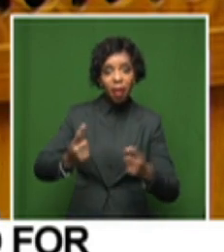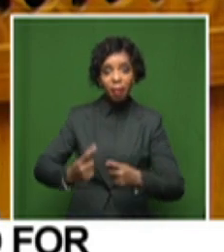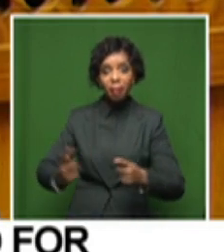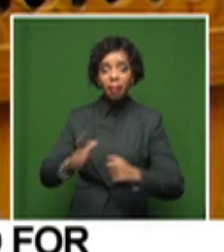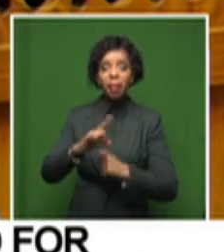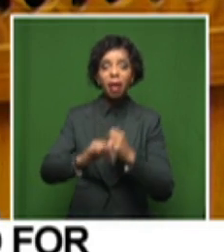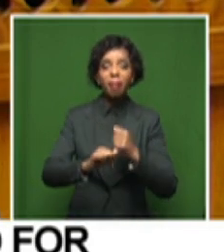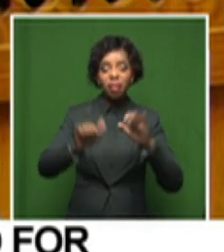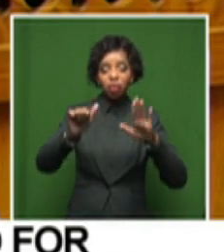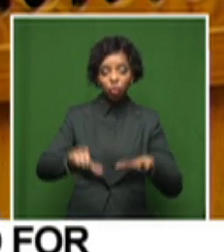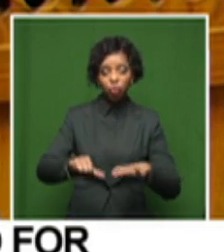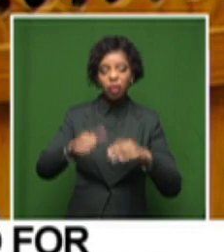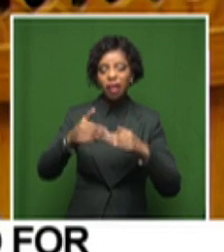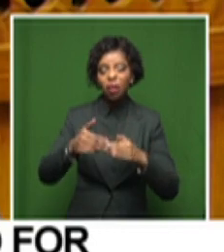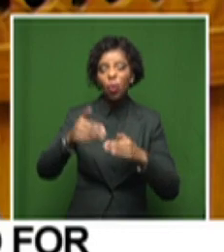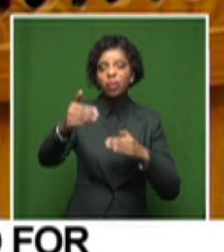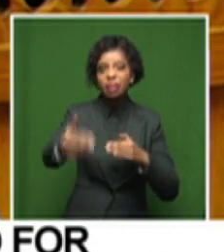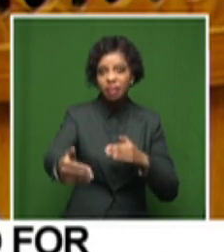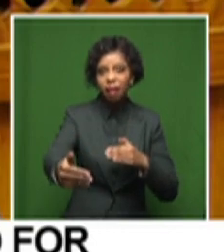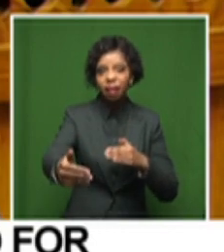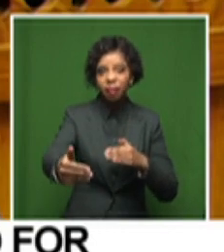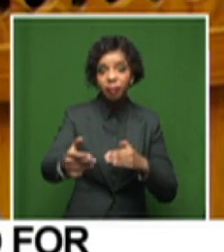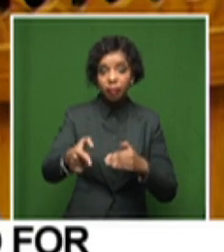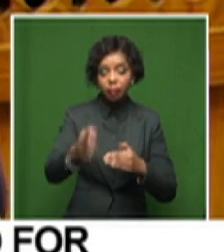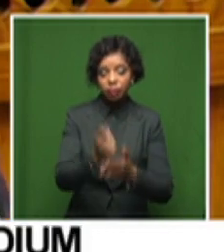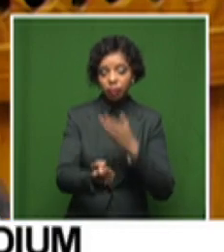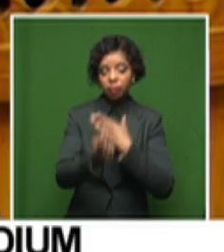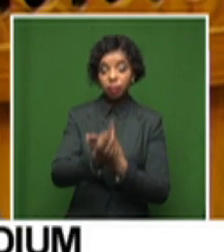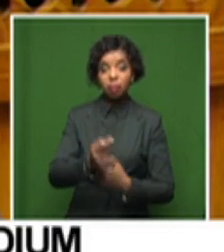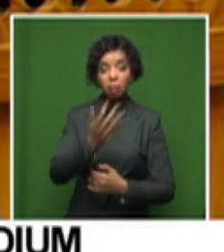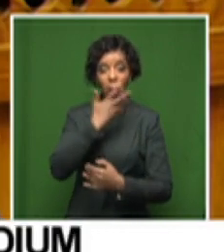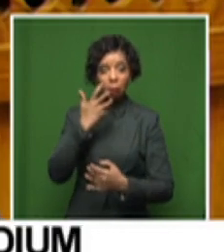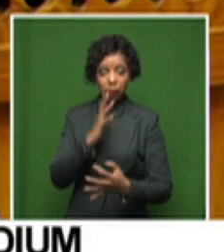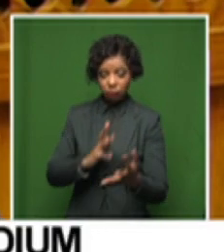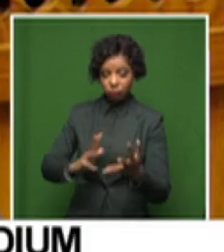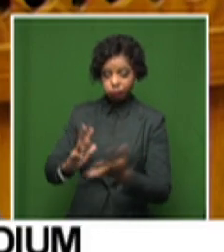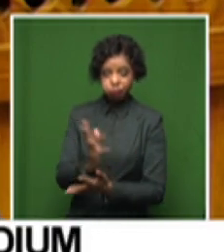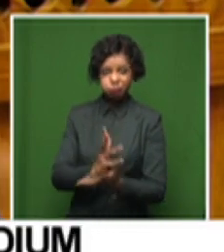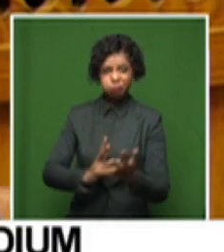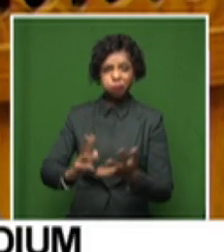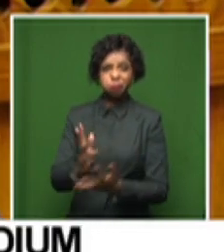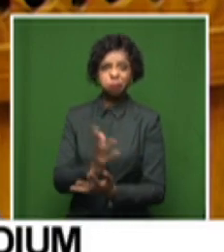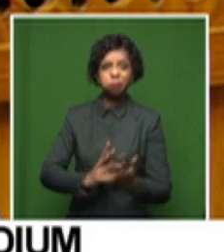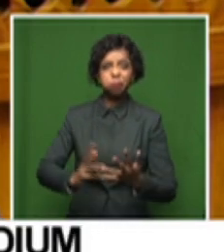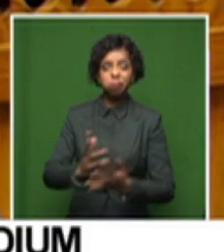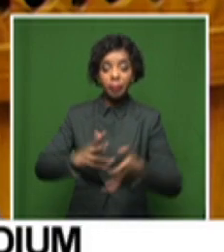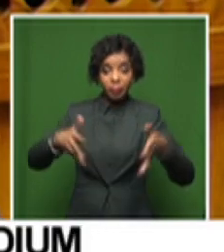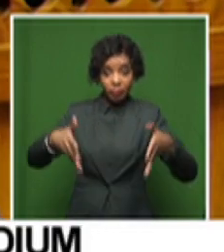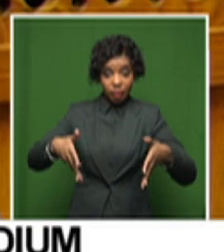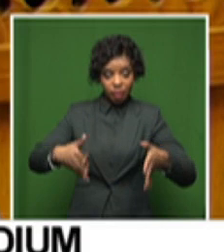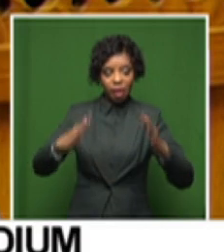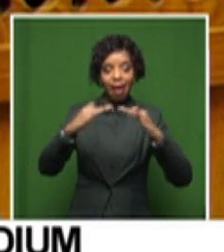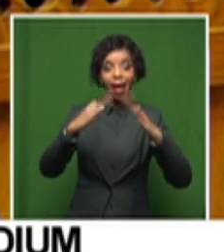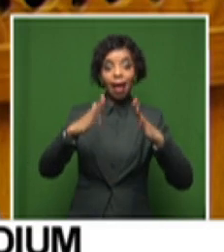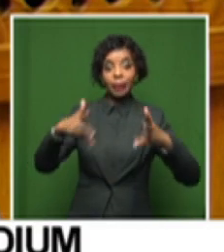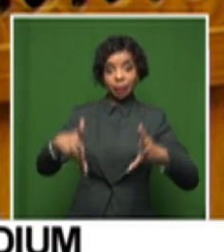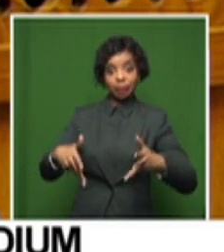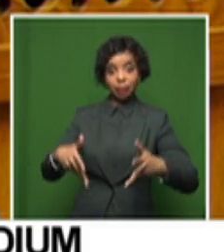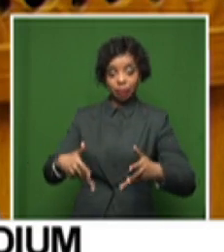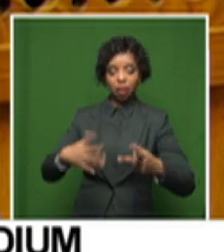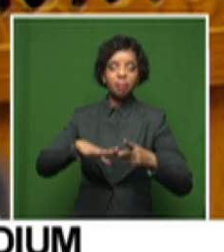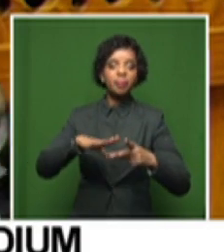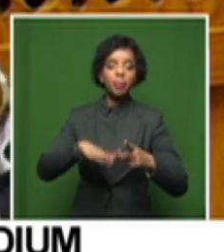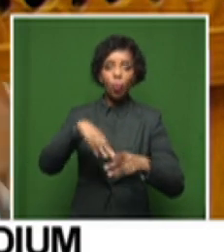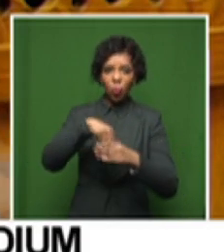projections to spark robust debate on our fiscal path. Here in this house, within the